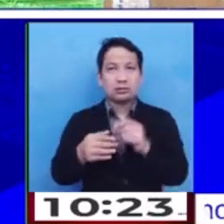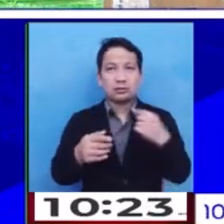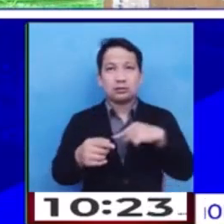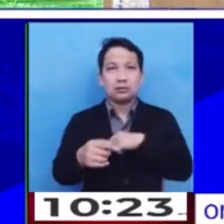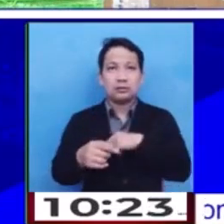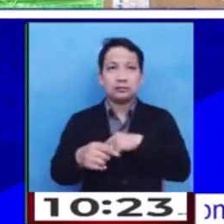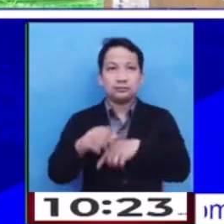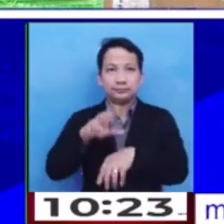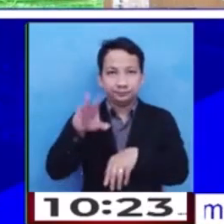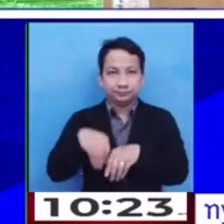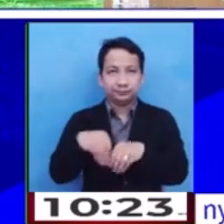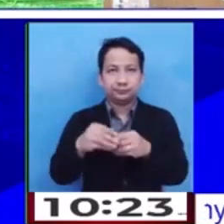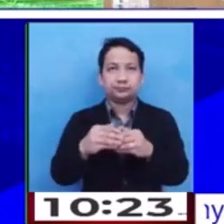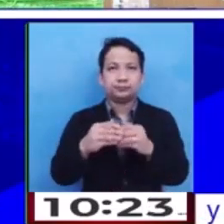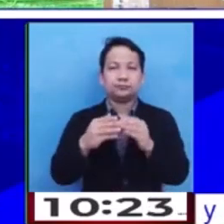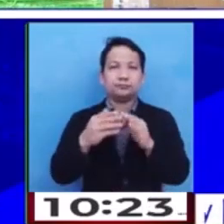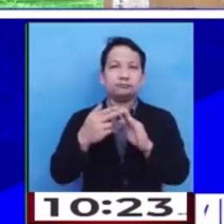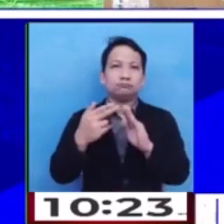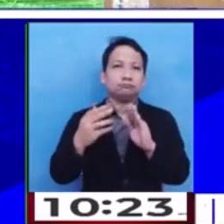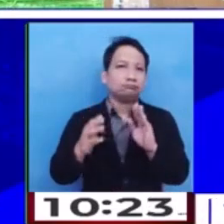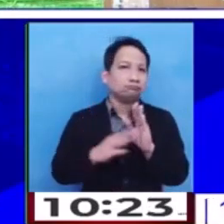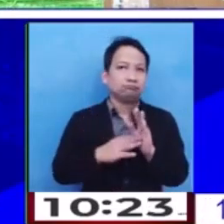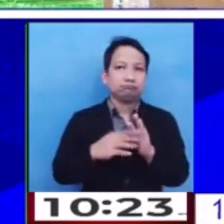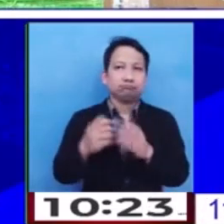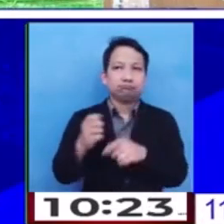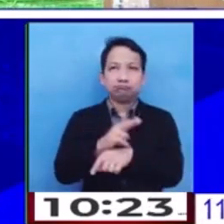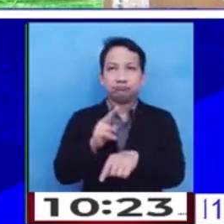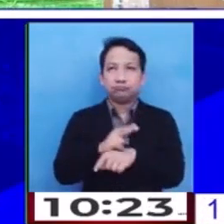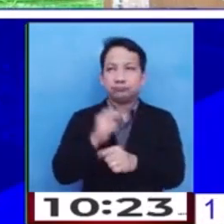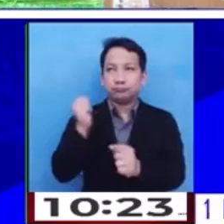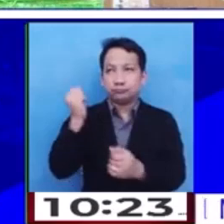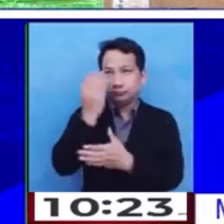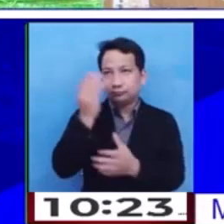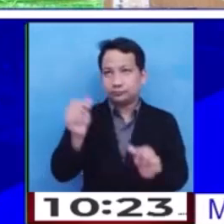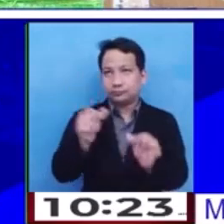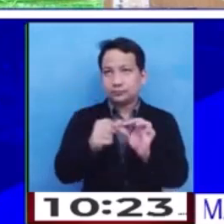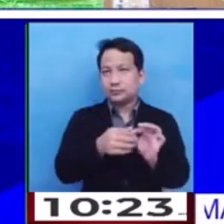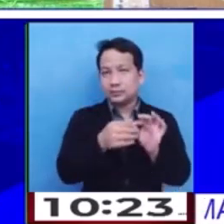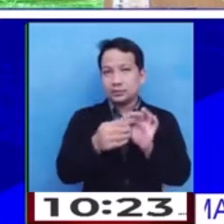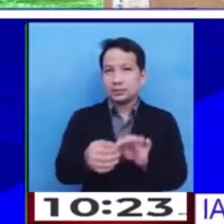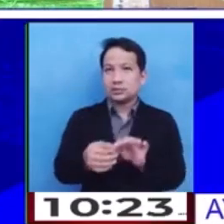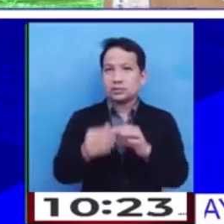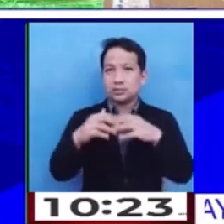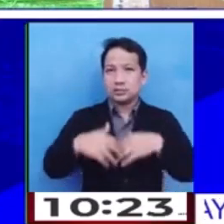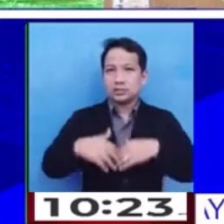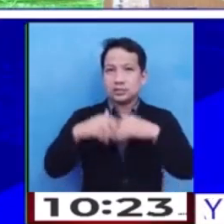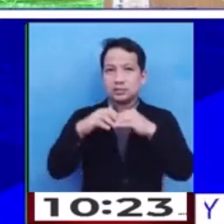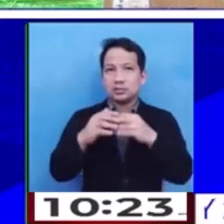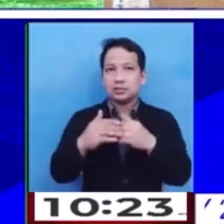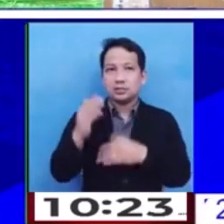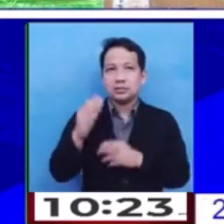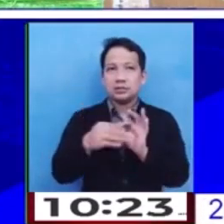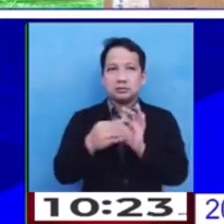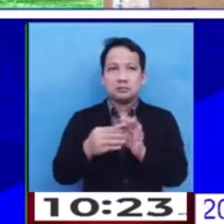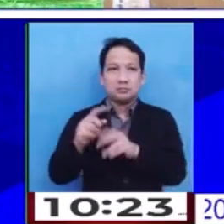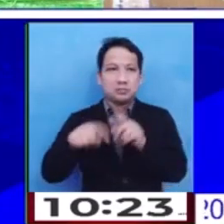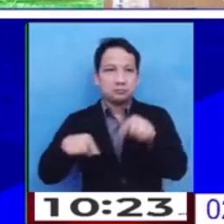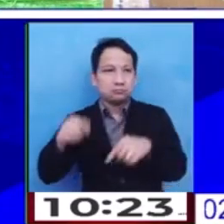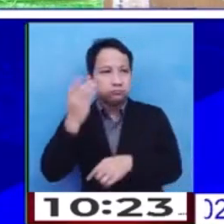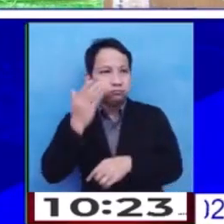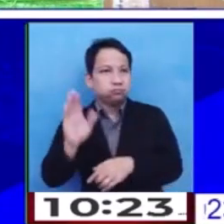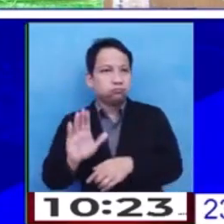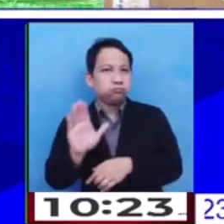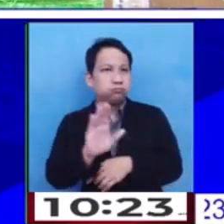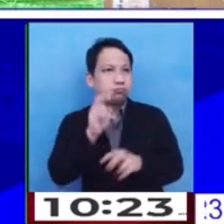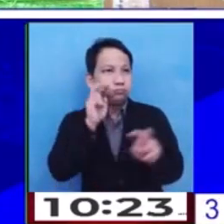into household consumption? And do you expect this to remain tepid going forward despite the fact that we are